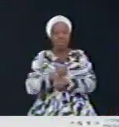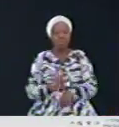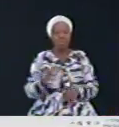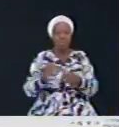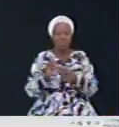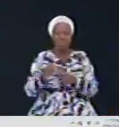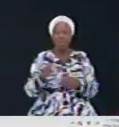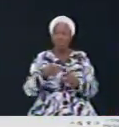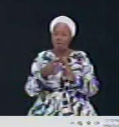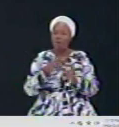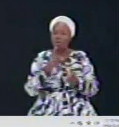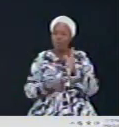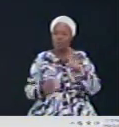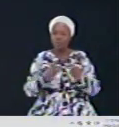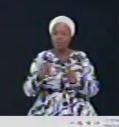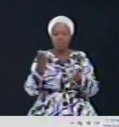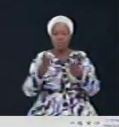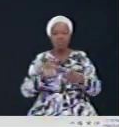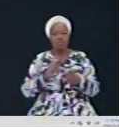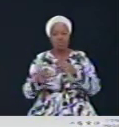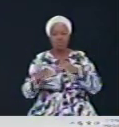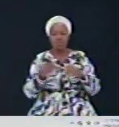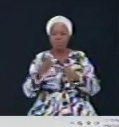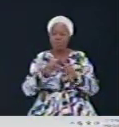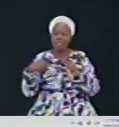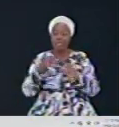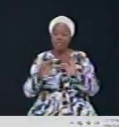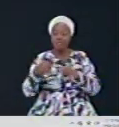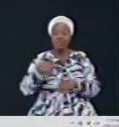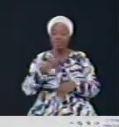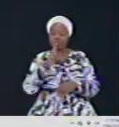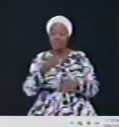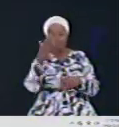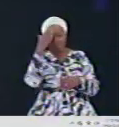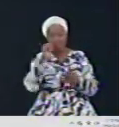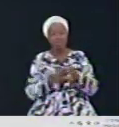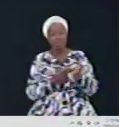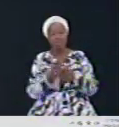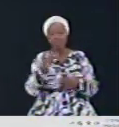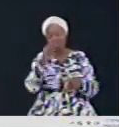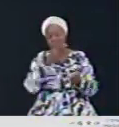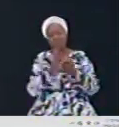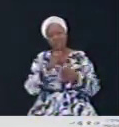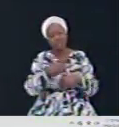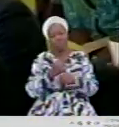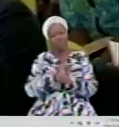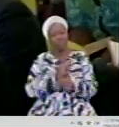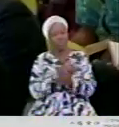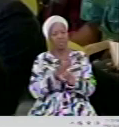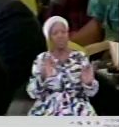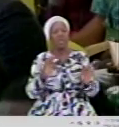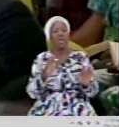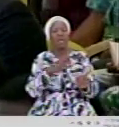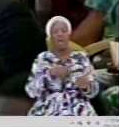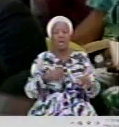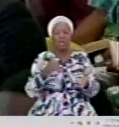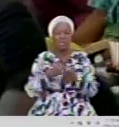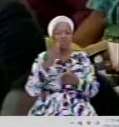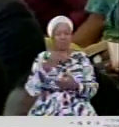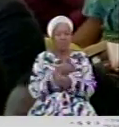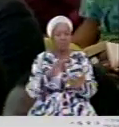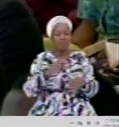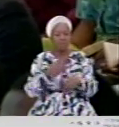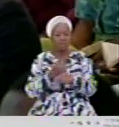want us to do. If we really knew the truth will make us free. It will make us free this